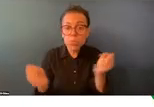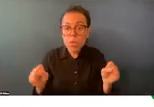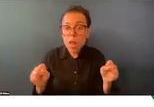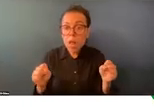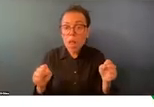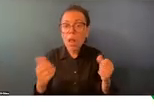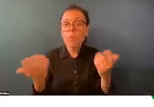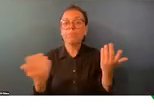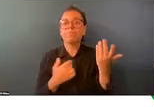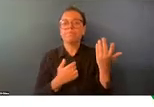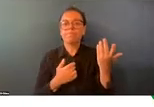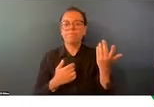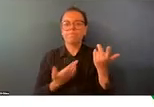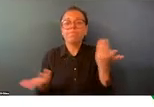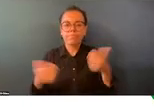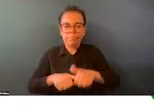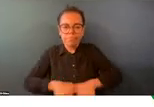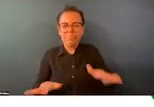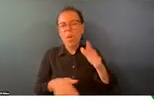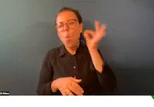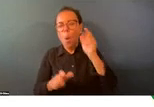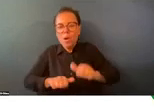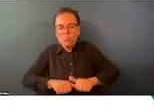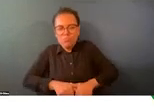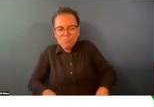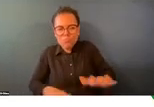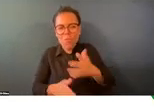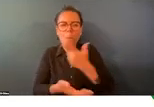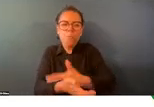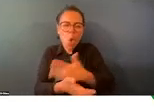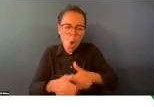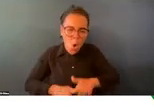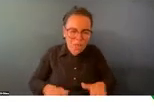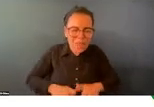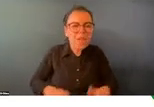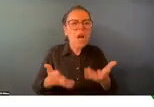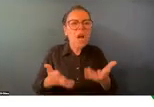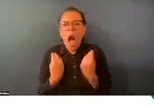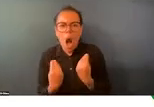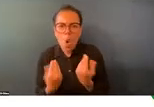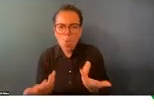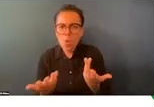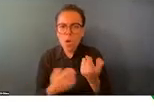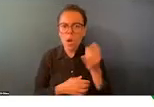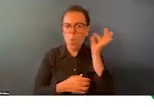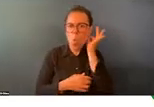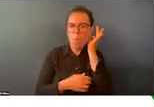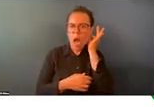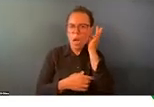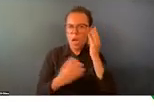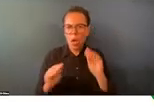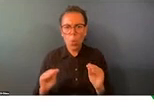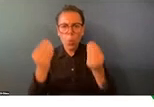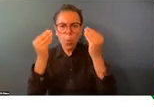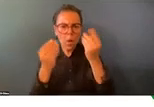girls and women to manage their periods and attend school or work. This means that adolescent girls